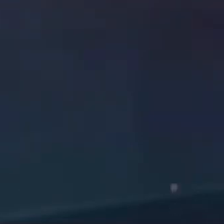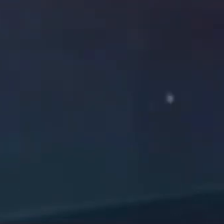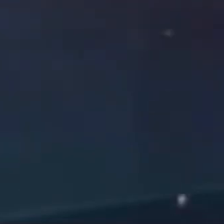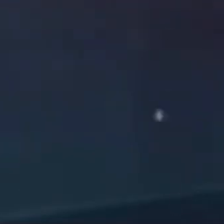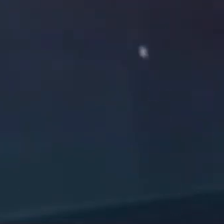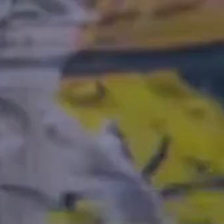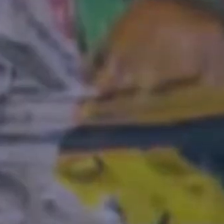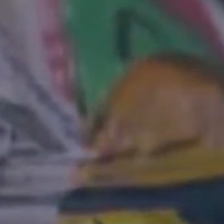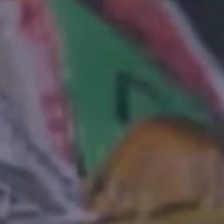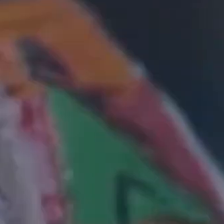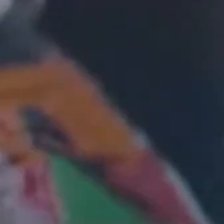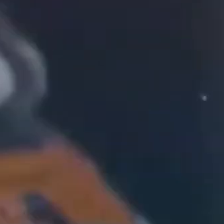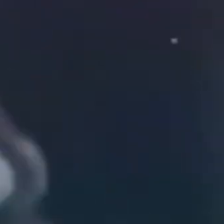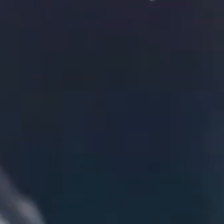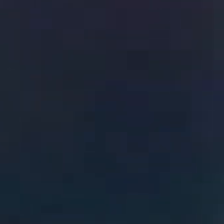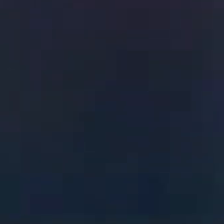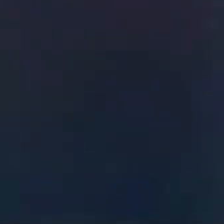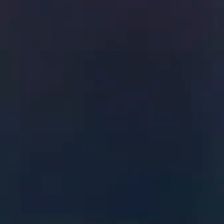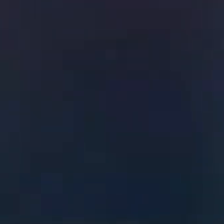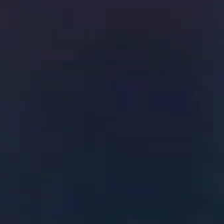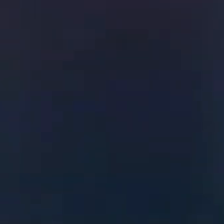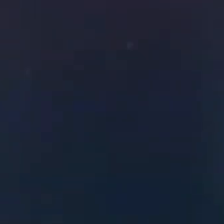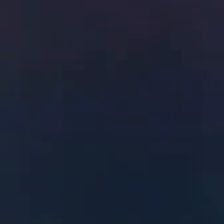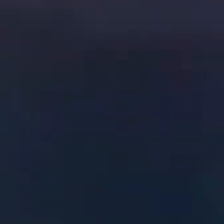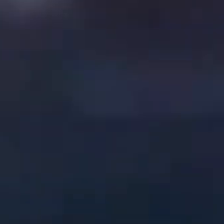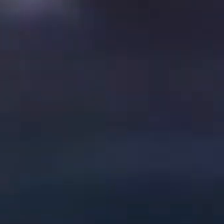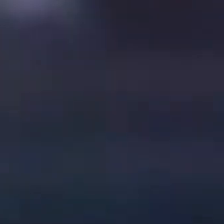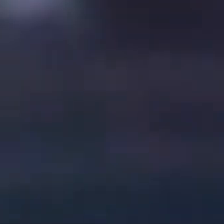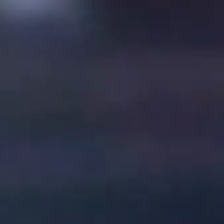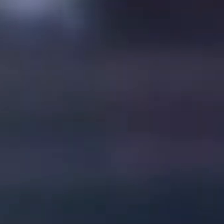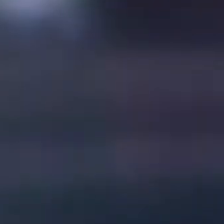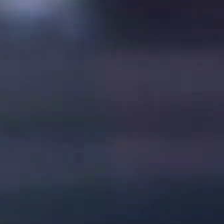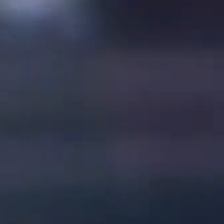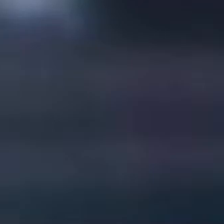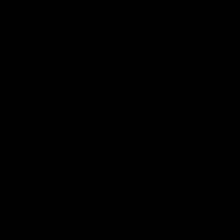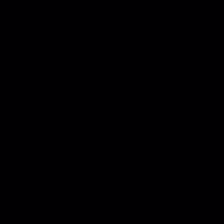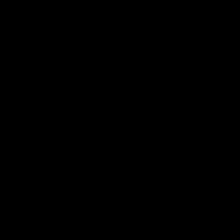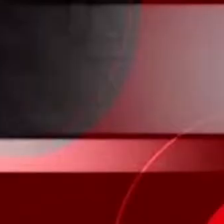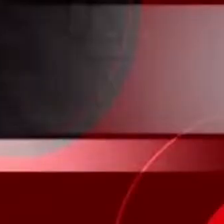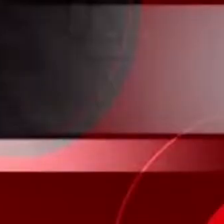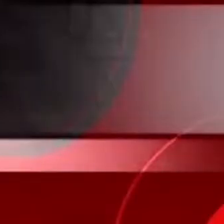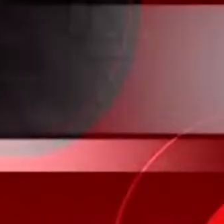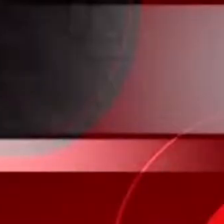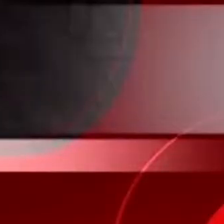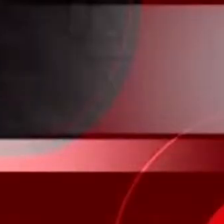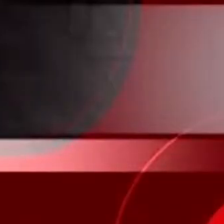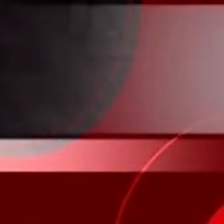restored. Throw me away into 1,000.